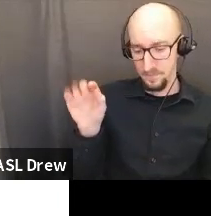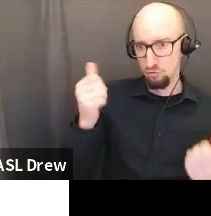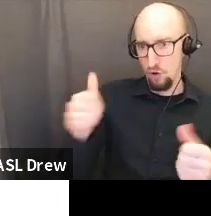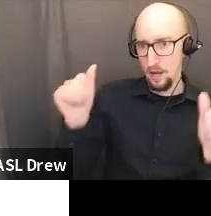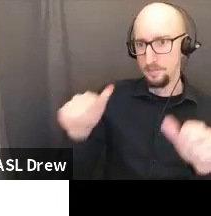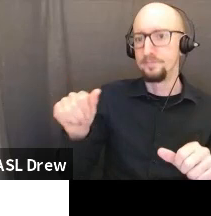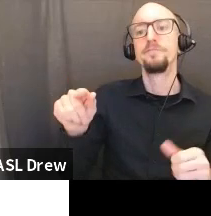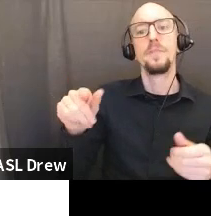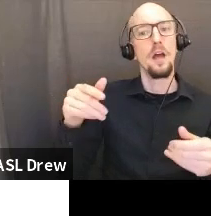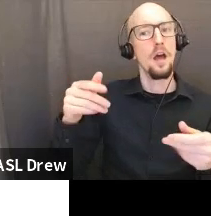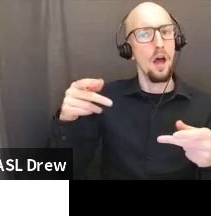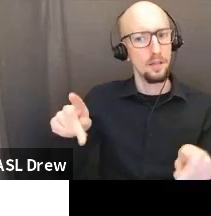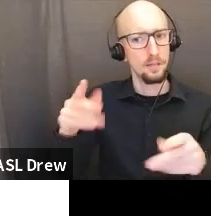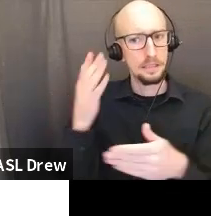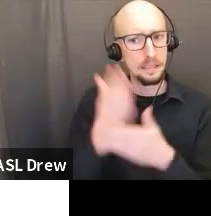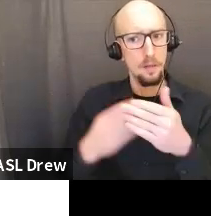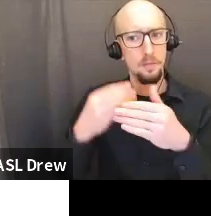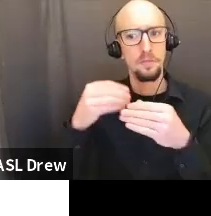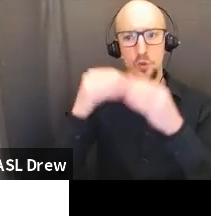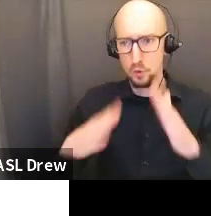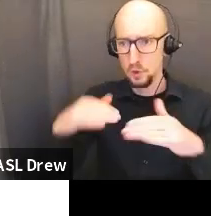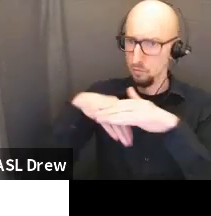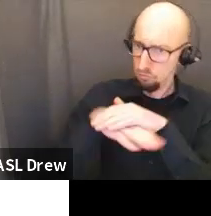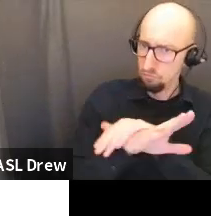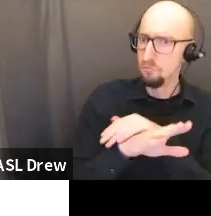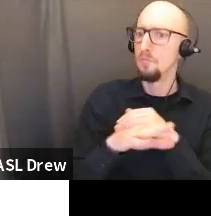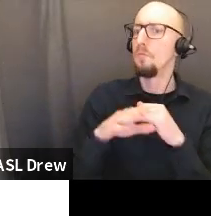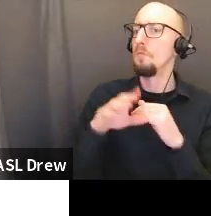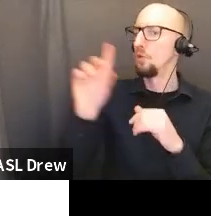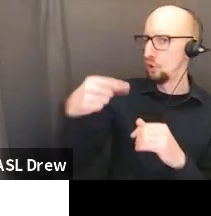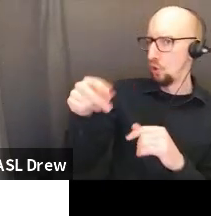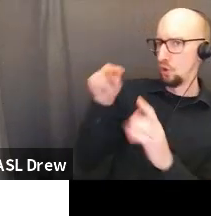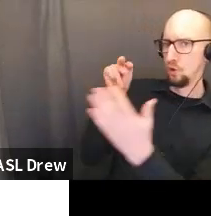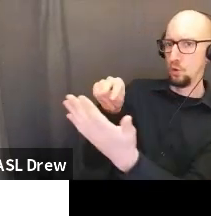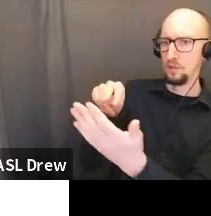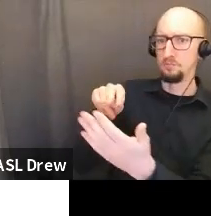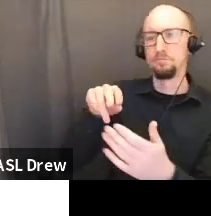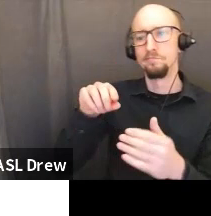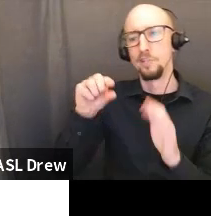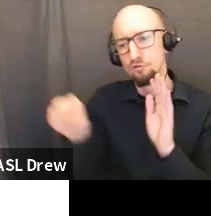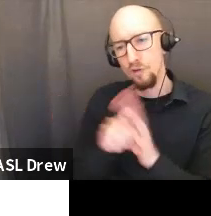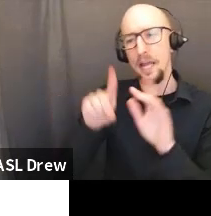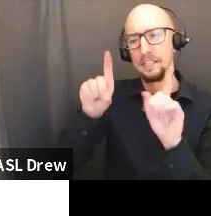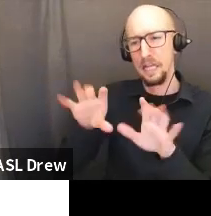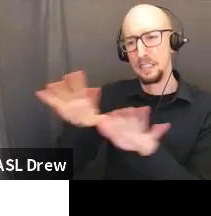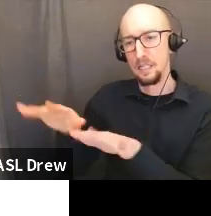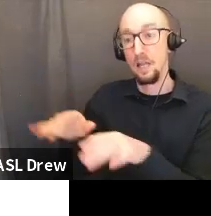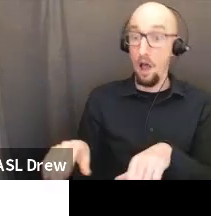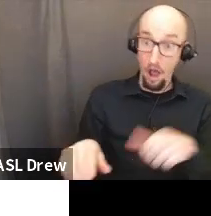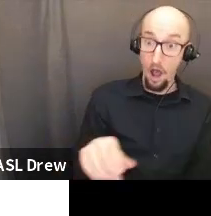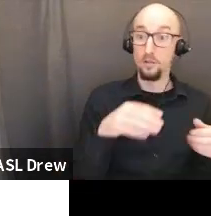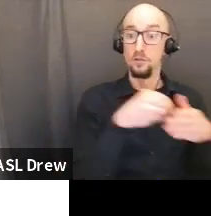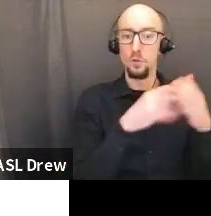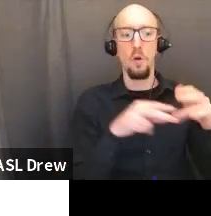are admitting some students strictly by the academic criteria and others with a consideration of socioeconomic